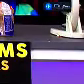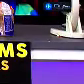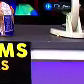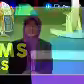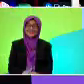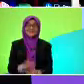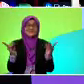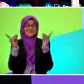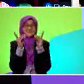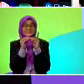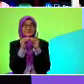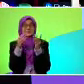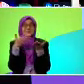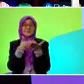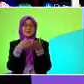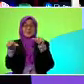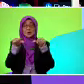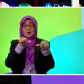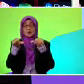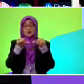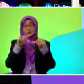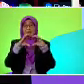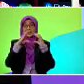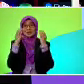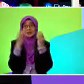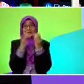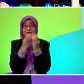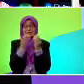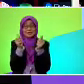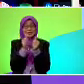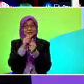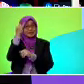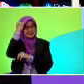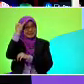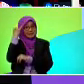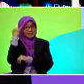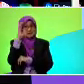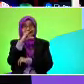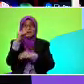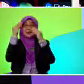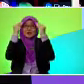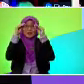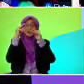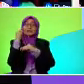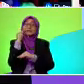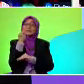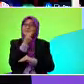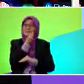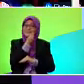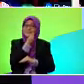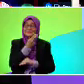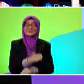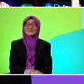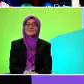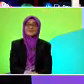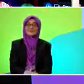Welcome back to our science class with me, Irfan Shahmi, and teacher Halina, of course. So, for this segment, teacher, I believe we will go for the topic